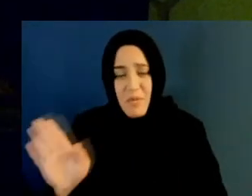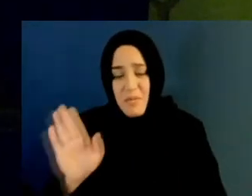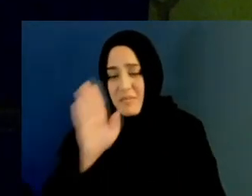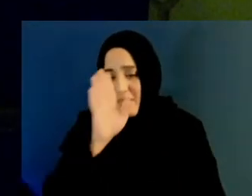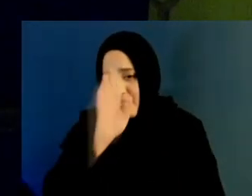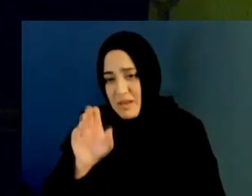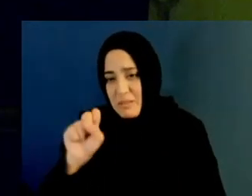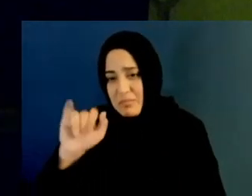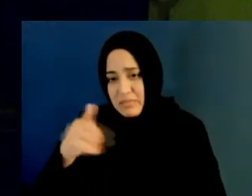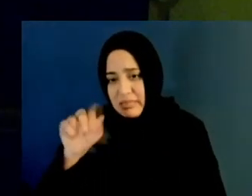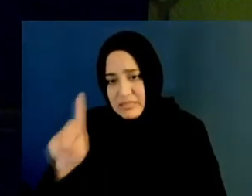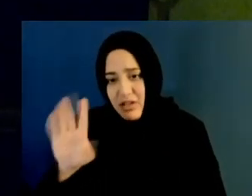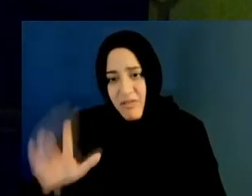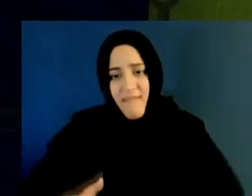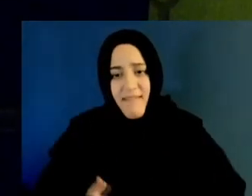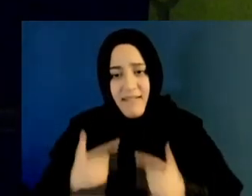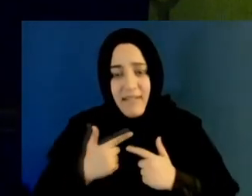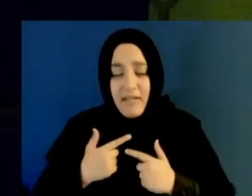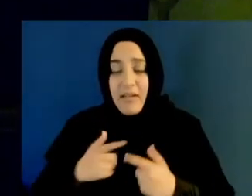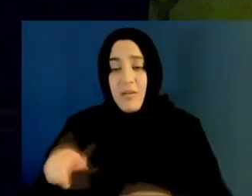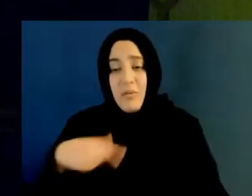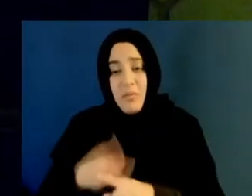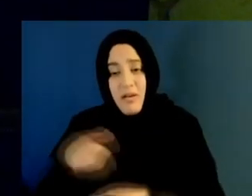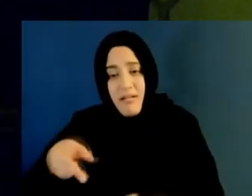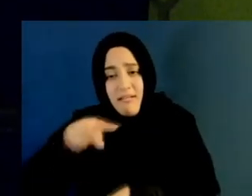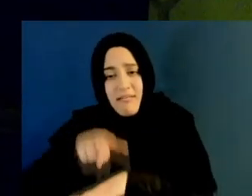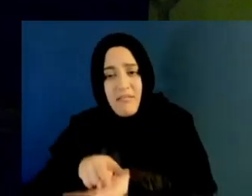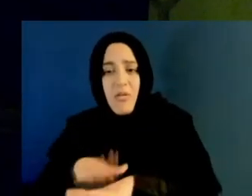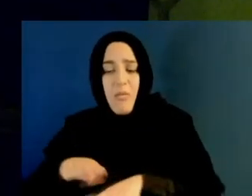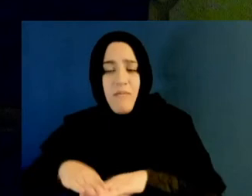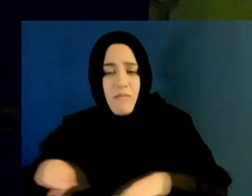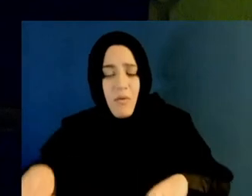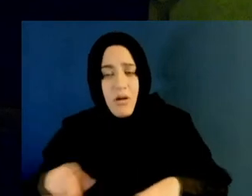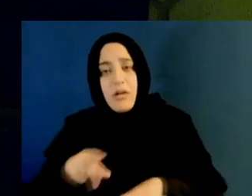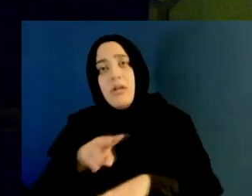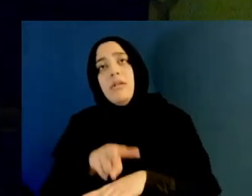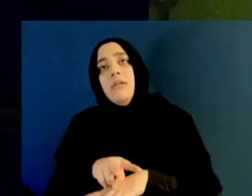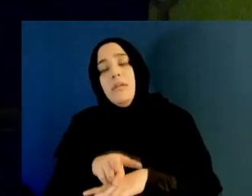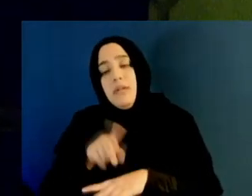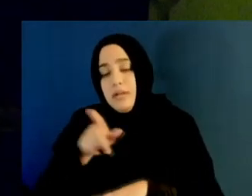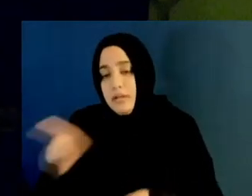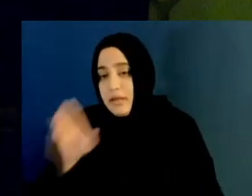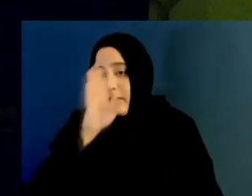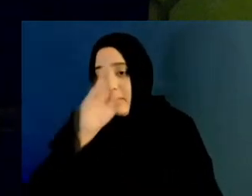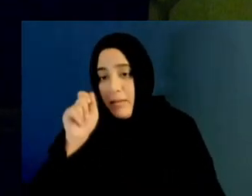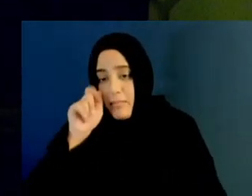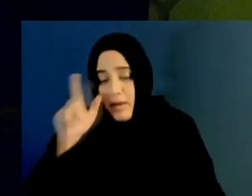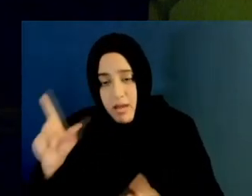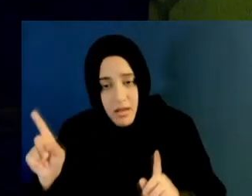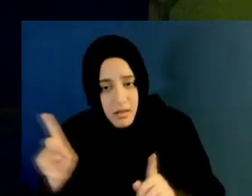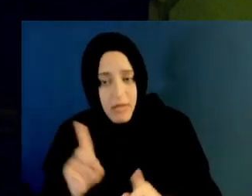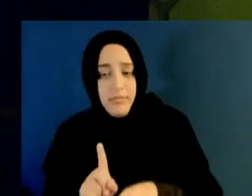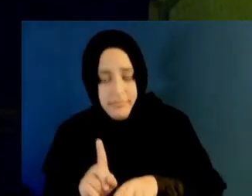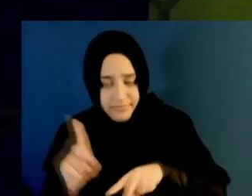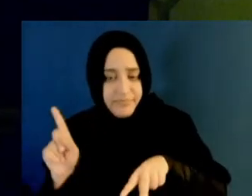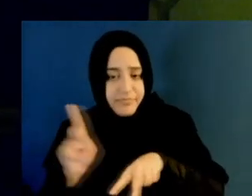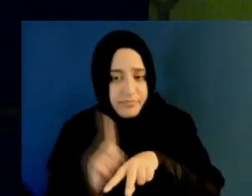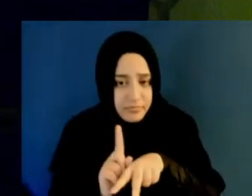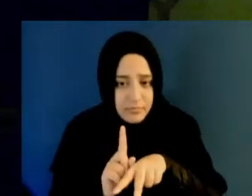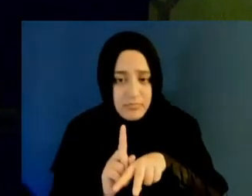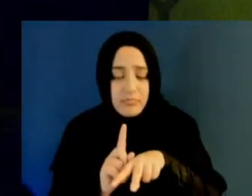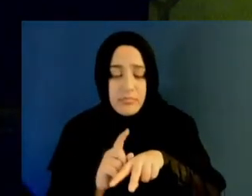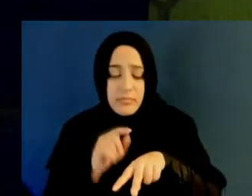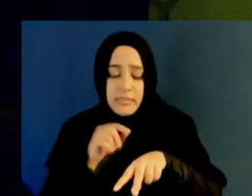Sajjad, he was lying down on the ground. As he lay there, Imam al-Bakir came and put his head on the chest